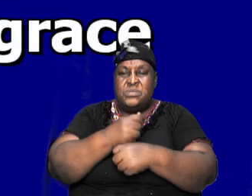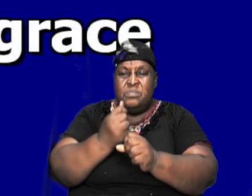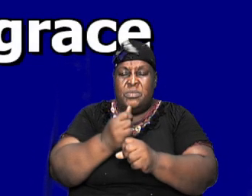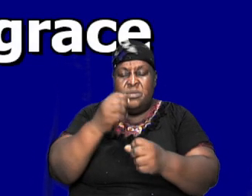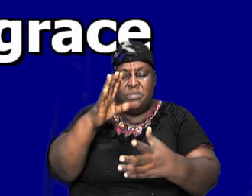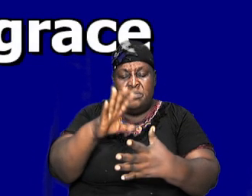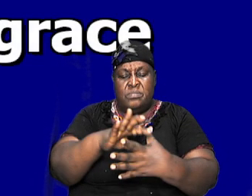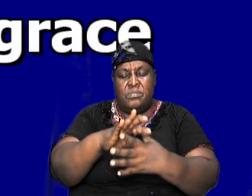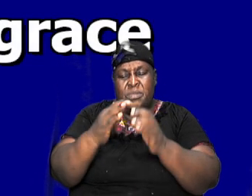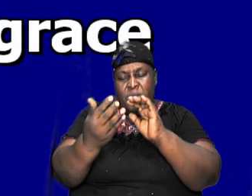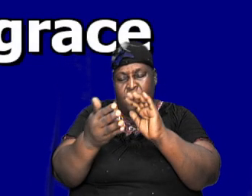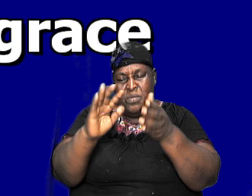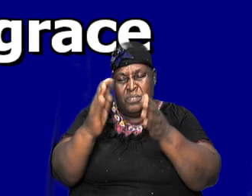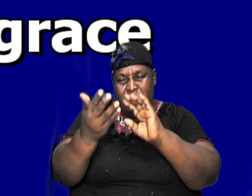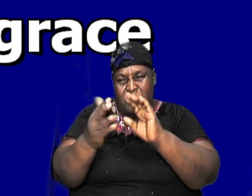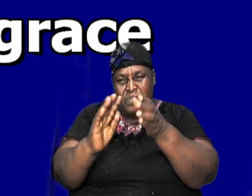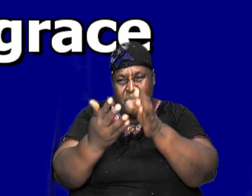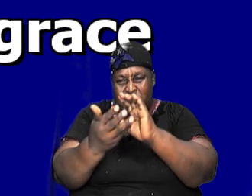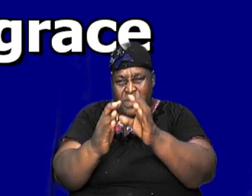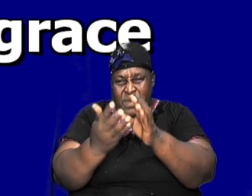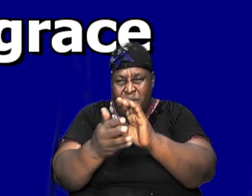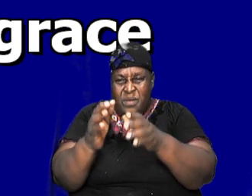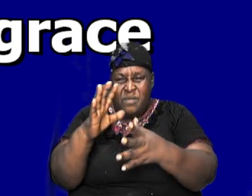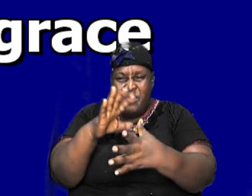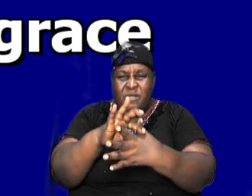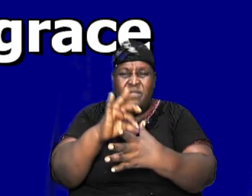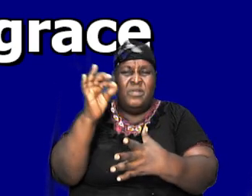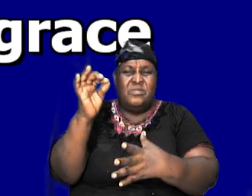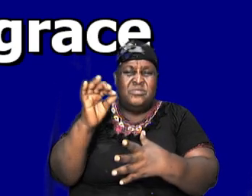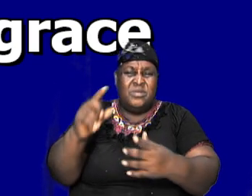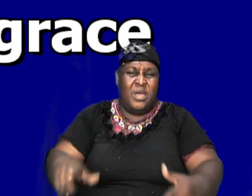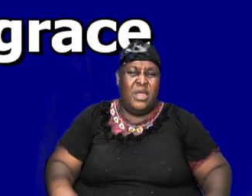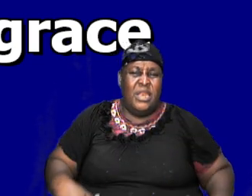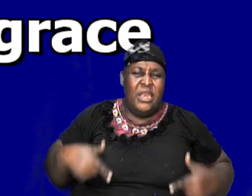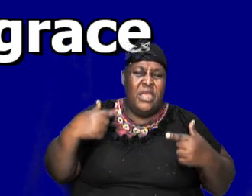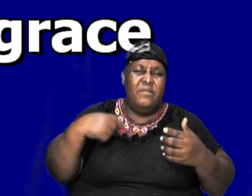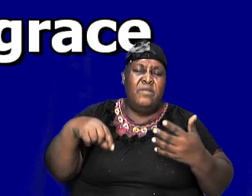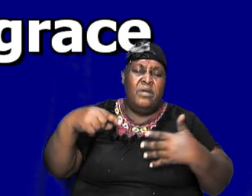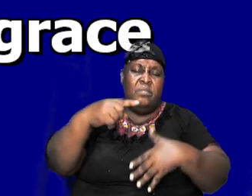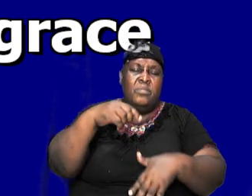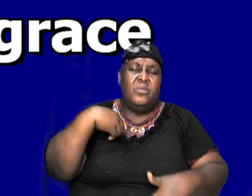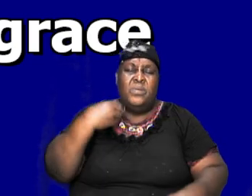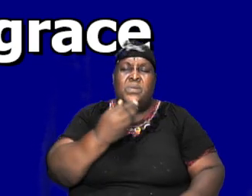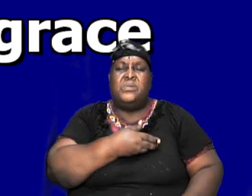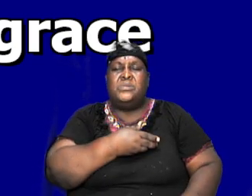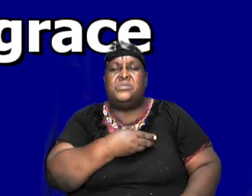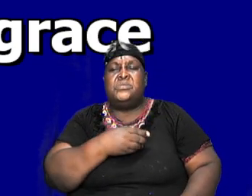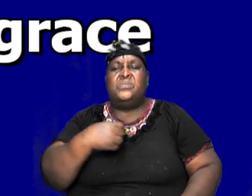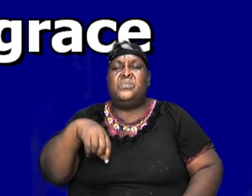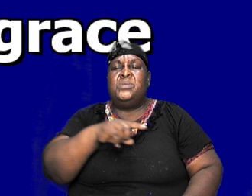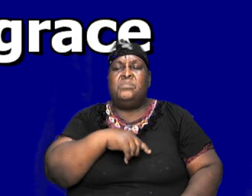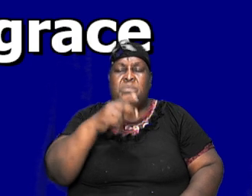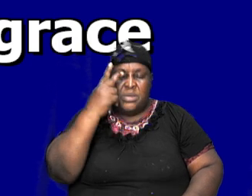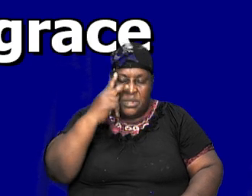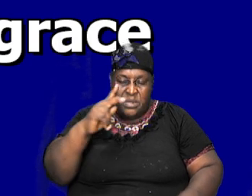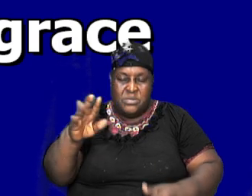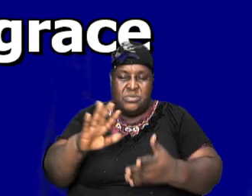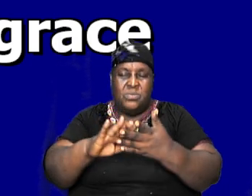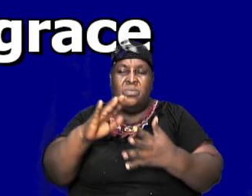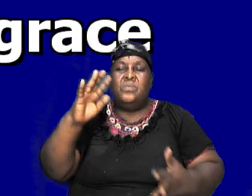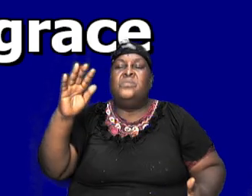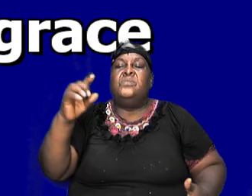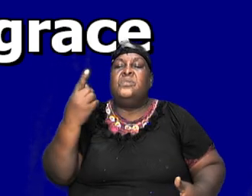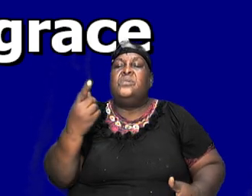And the Word was made flesh and dwelt among us, and we beheld his